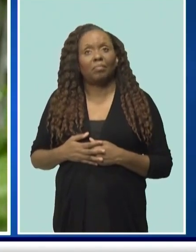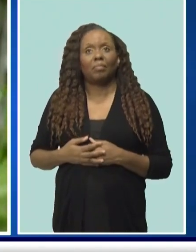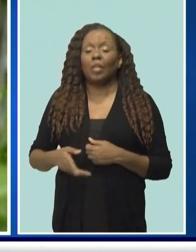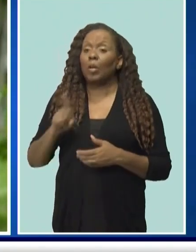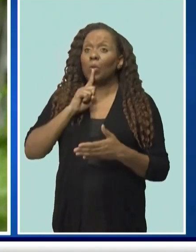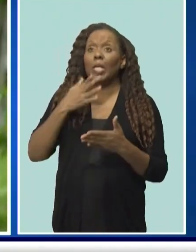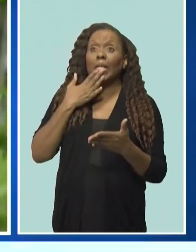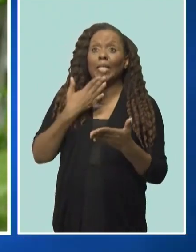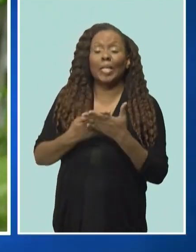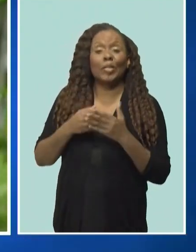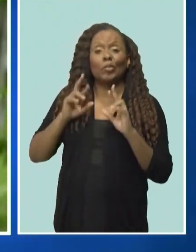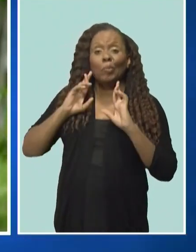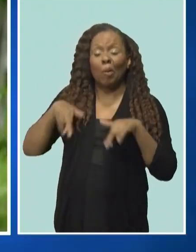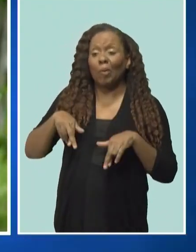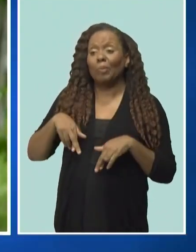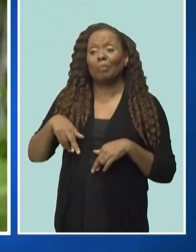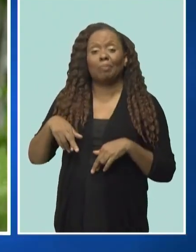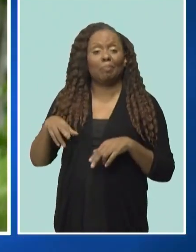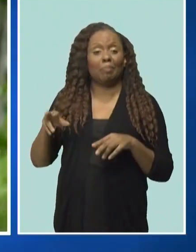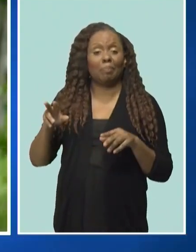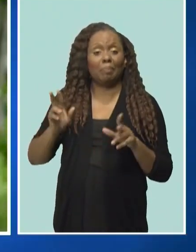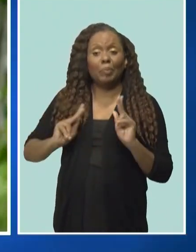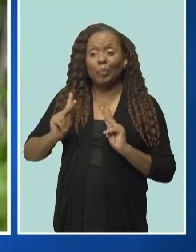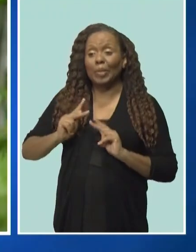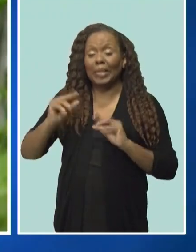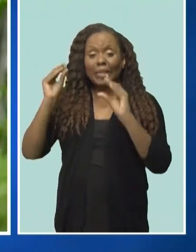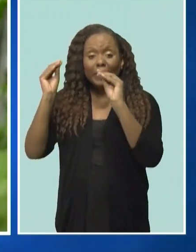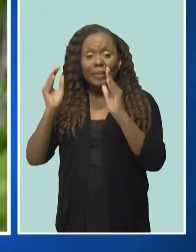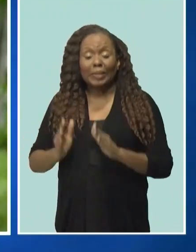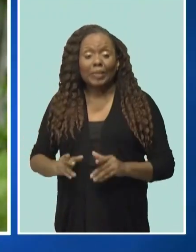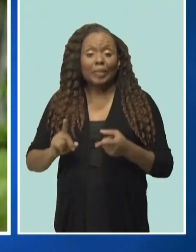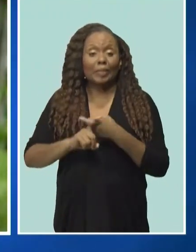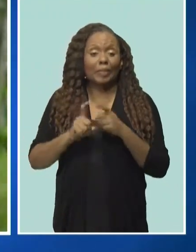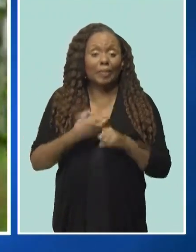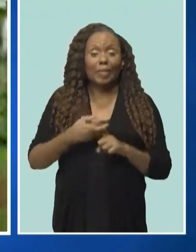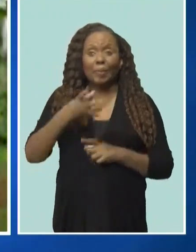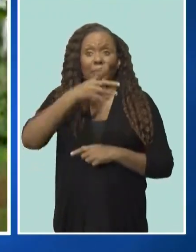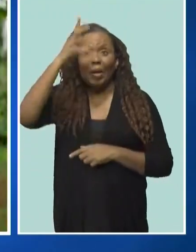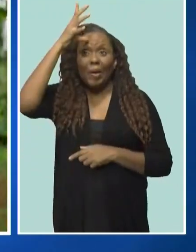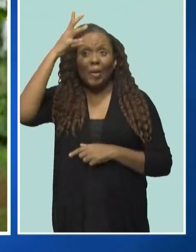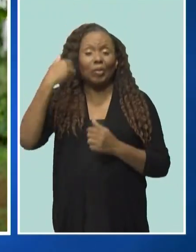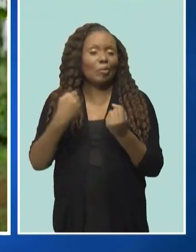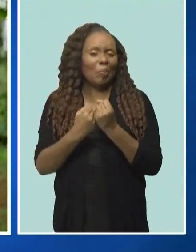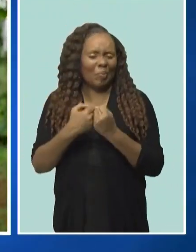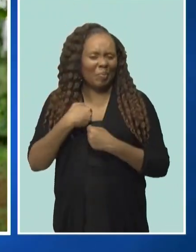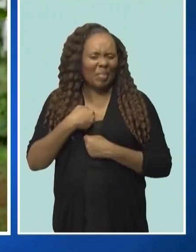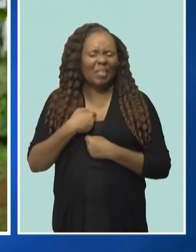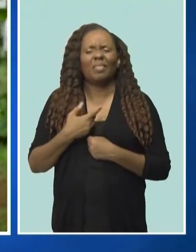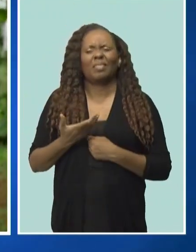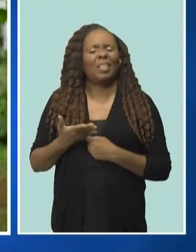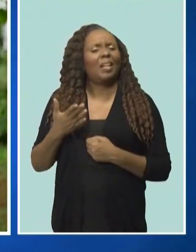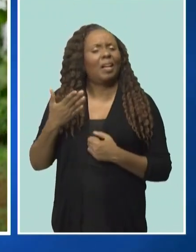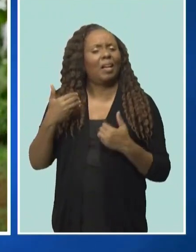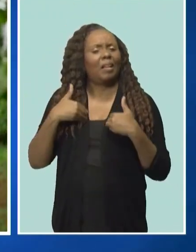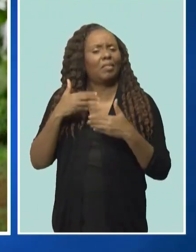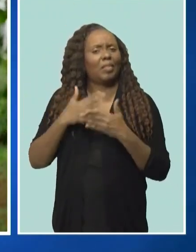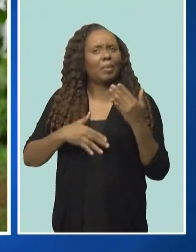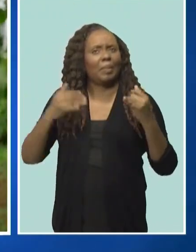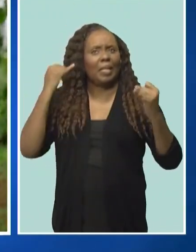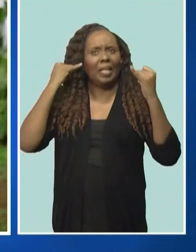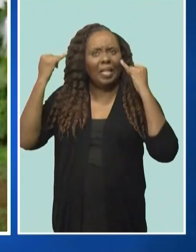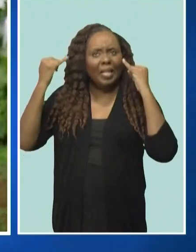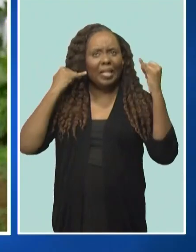me. Teachers, friends, parents, everybody supports me. We were working on some ideas, like my Larry